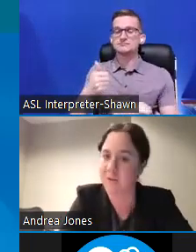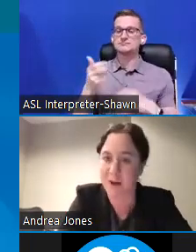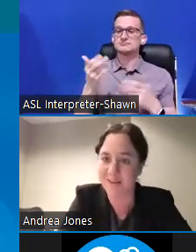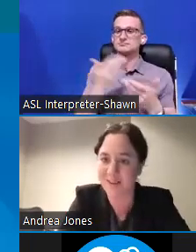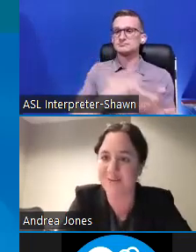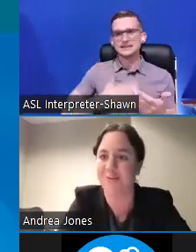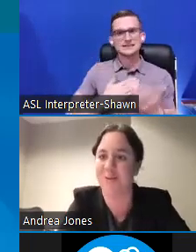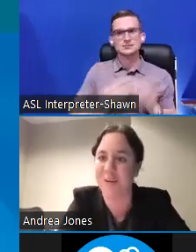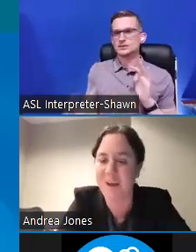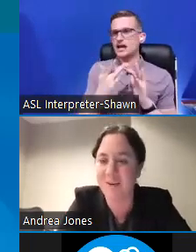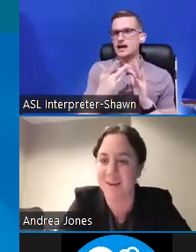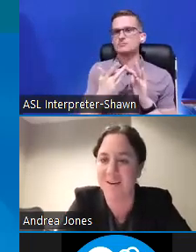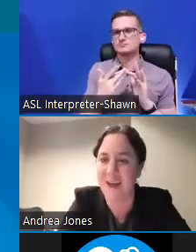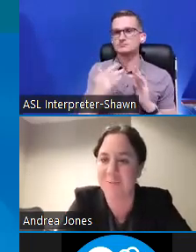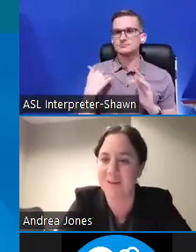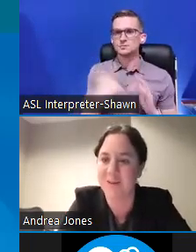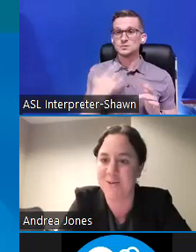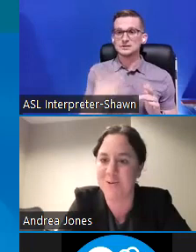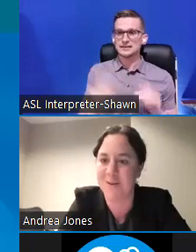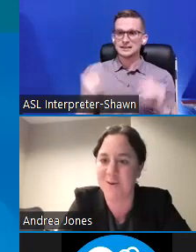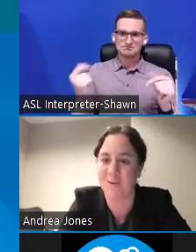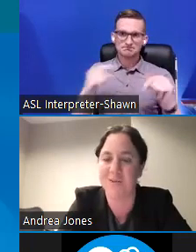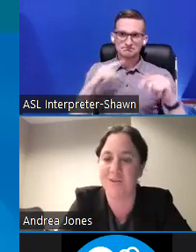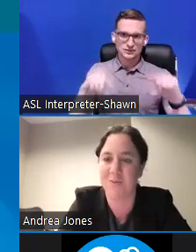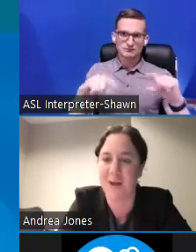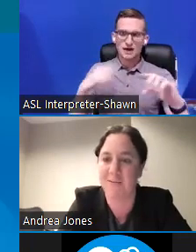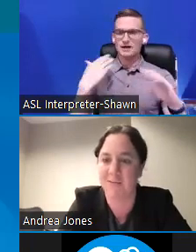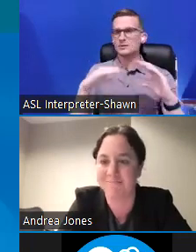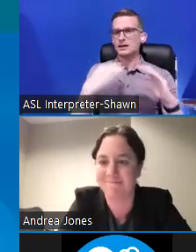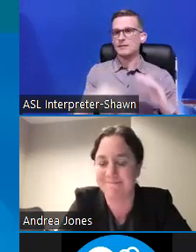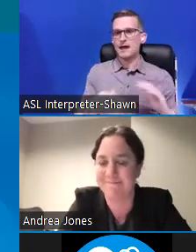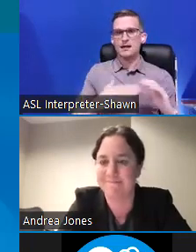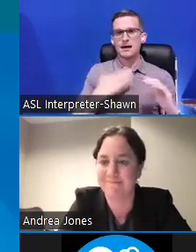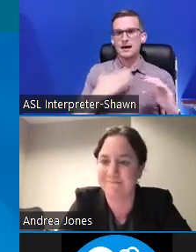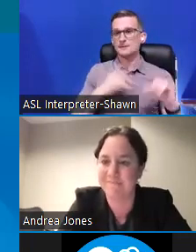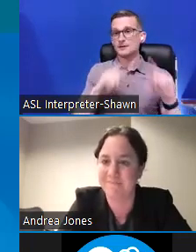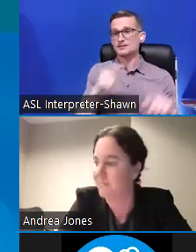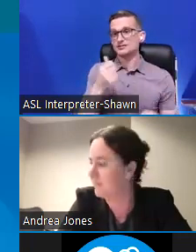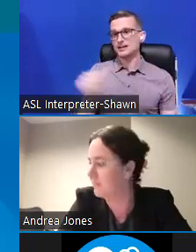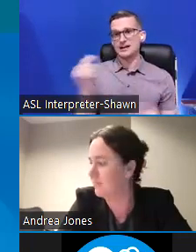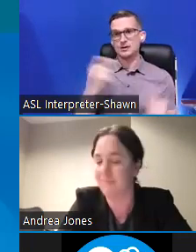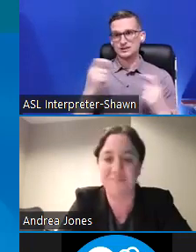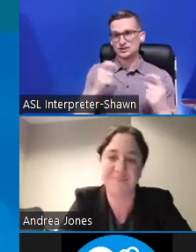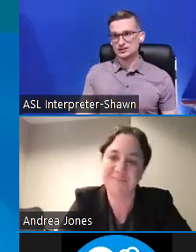fairly responsive through email and happy to answer any questions you may have.